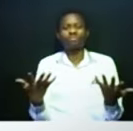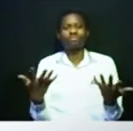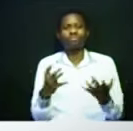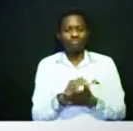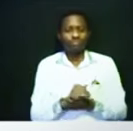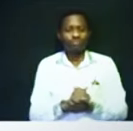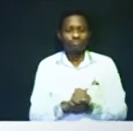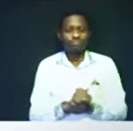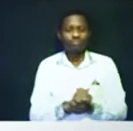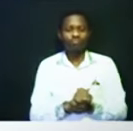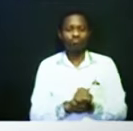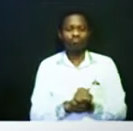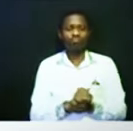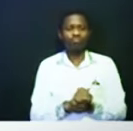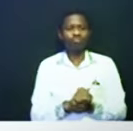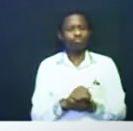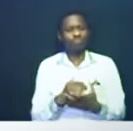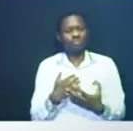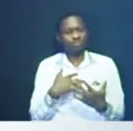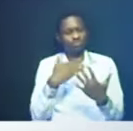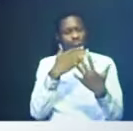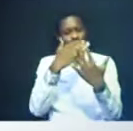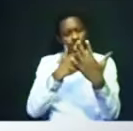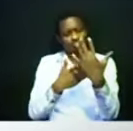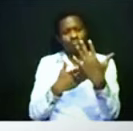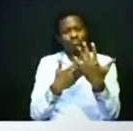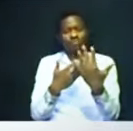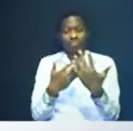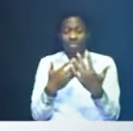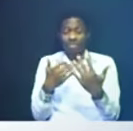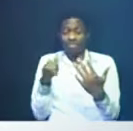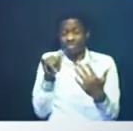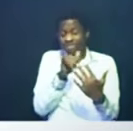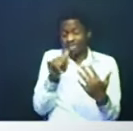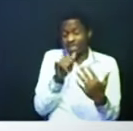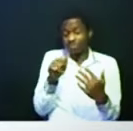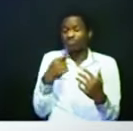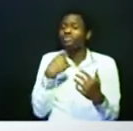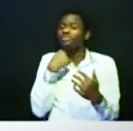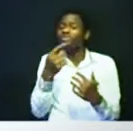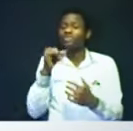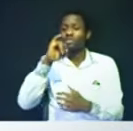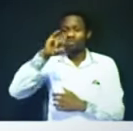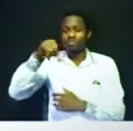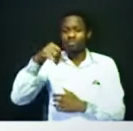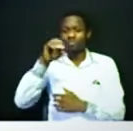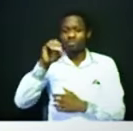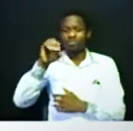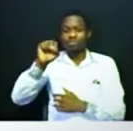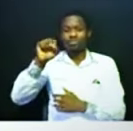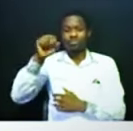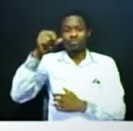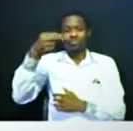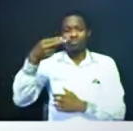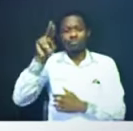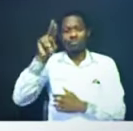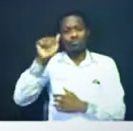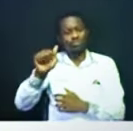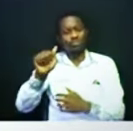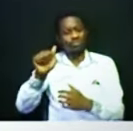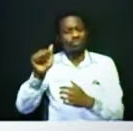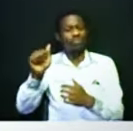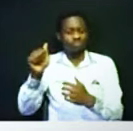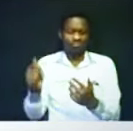Just from what he told Joshua, I want to suggest that we must learn to speak